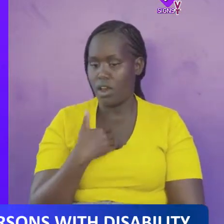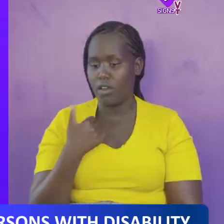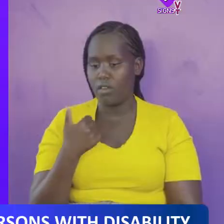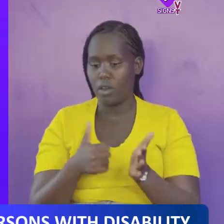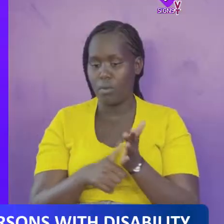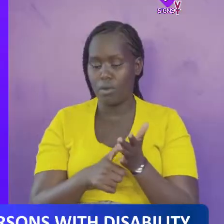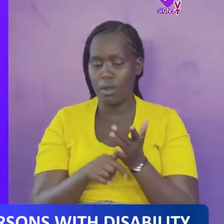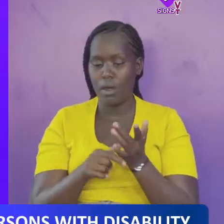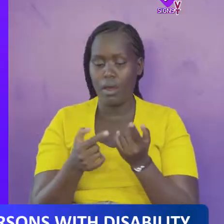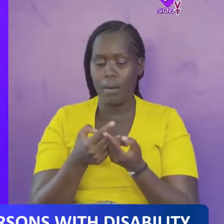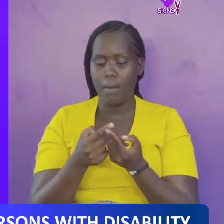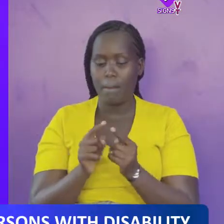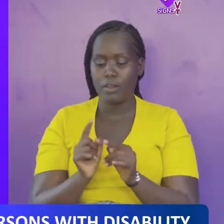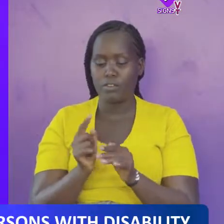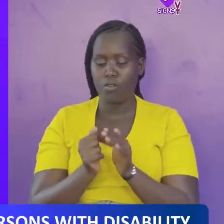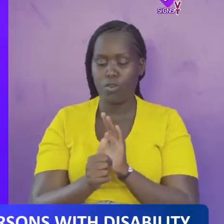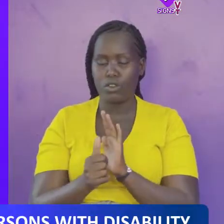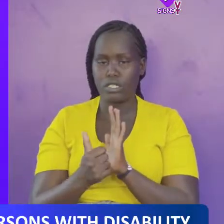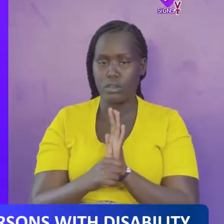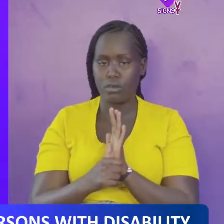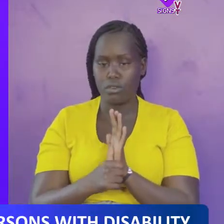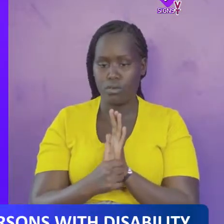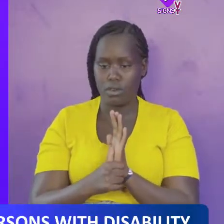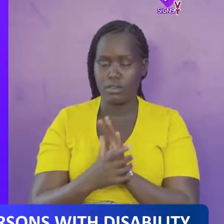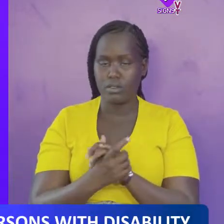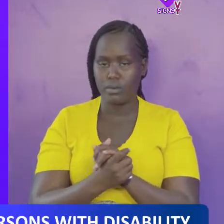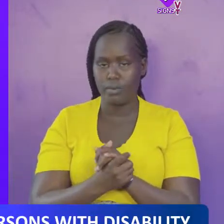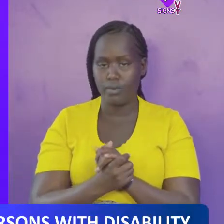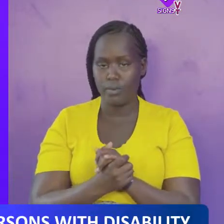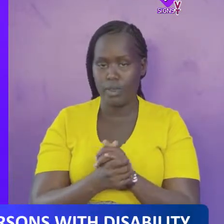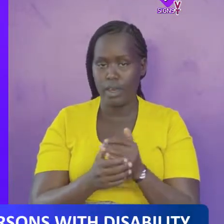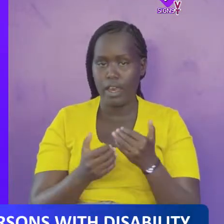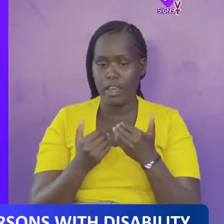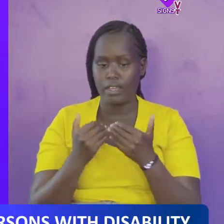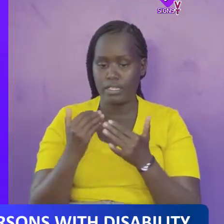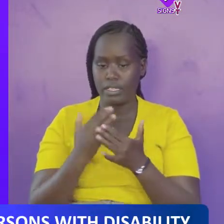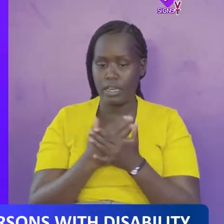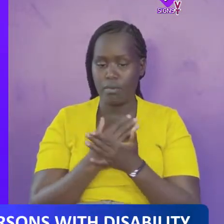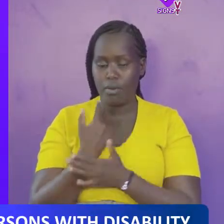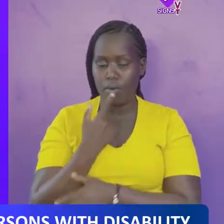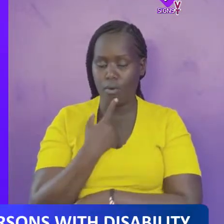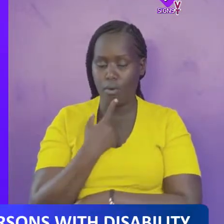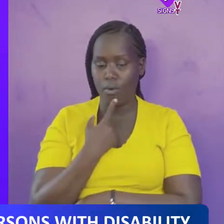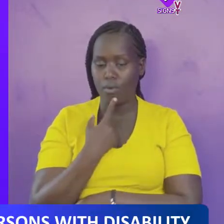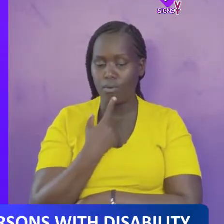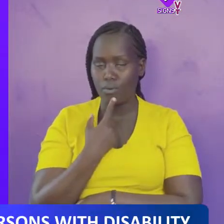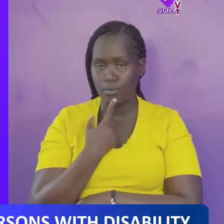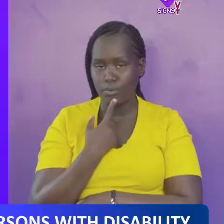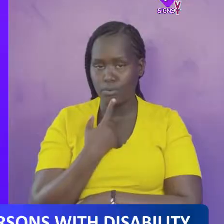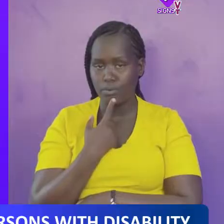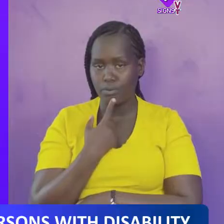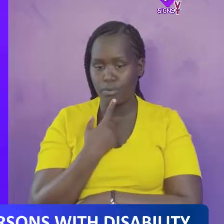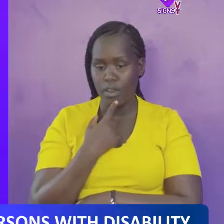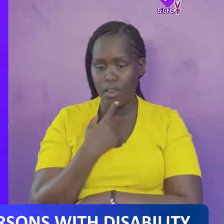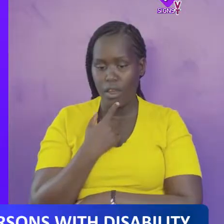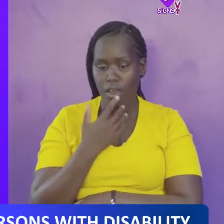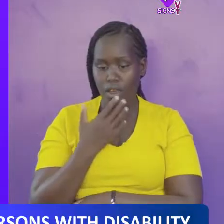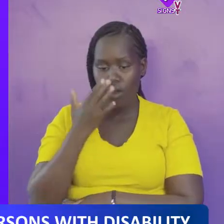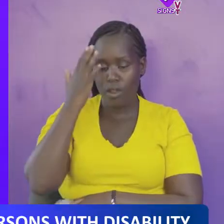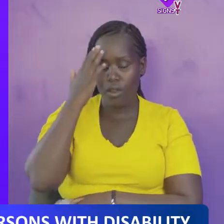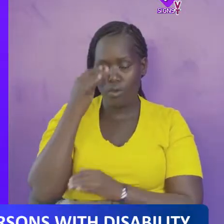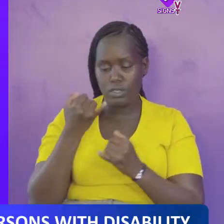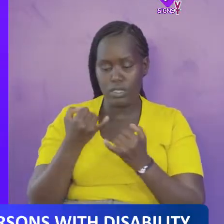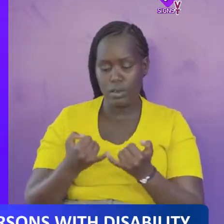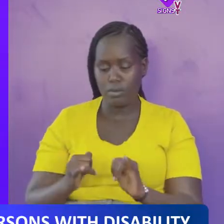the problem is that we have so many laws, good laws, and implementation is